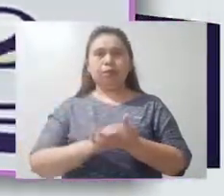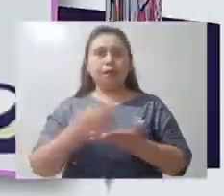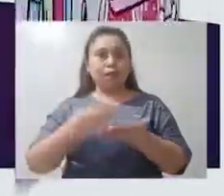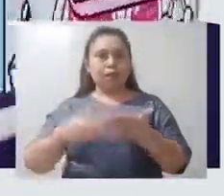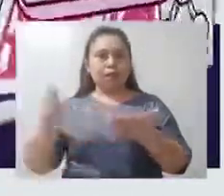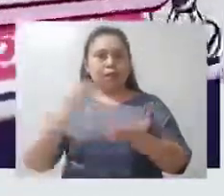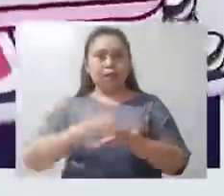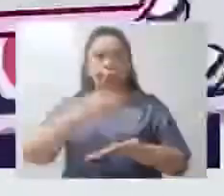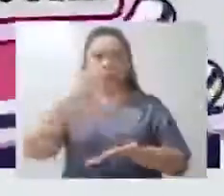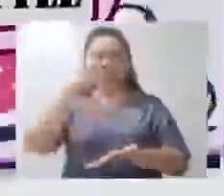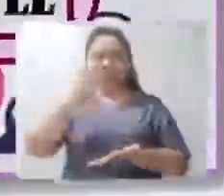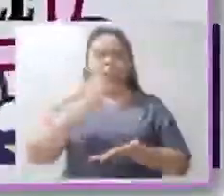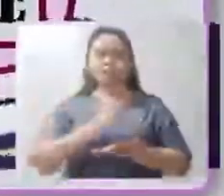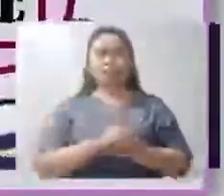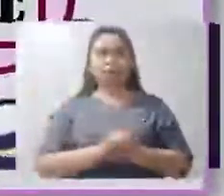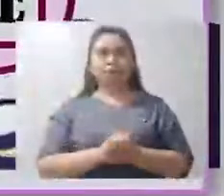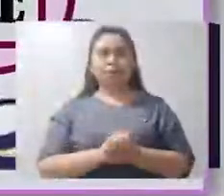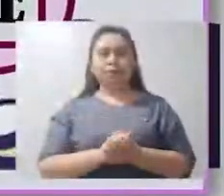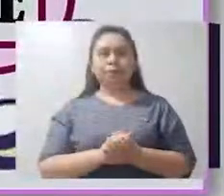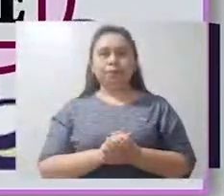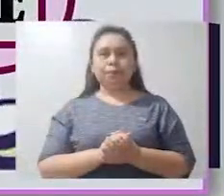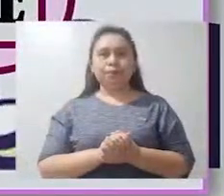reagent bottle,